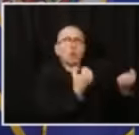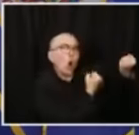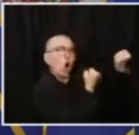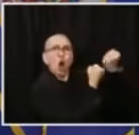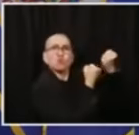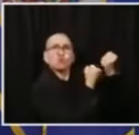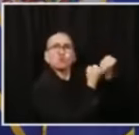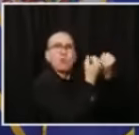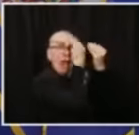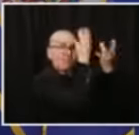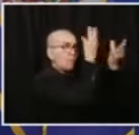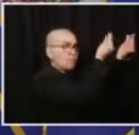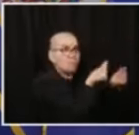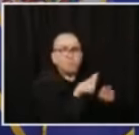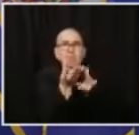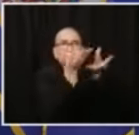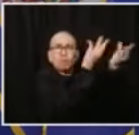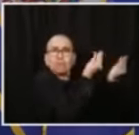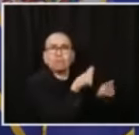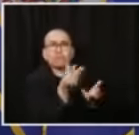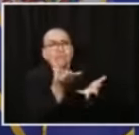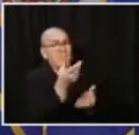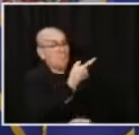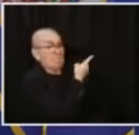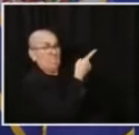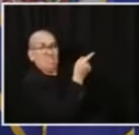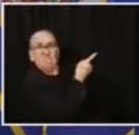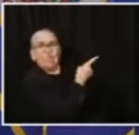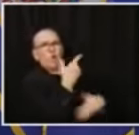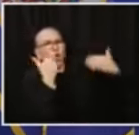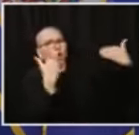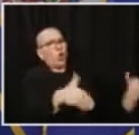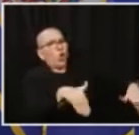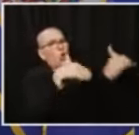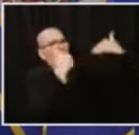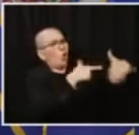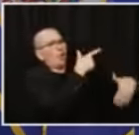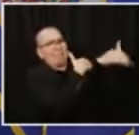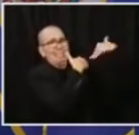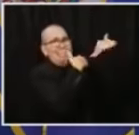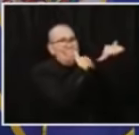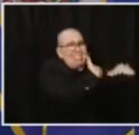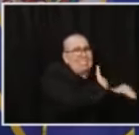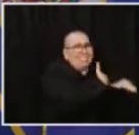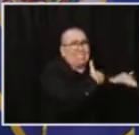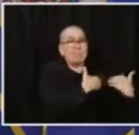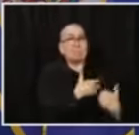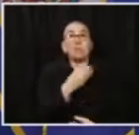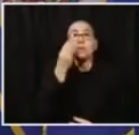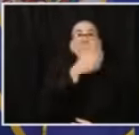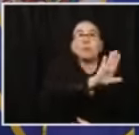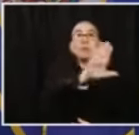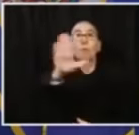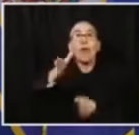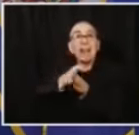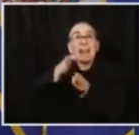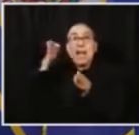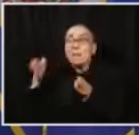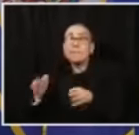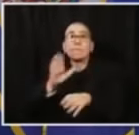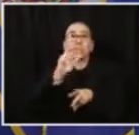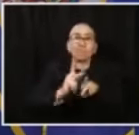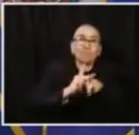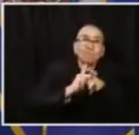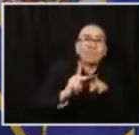together and that there's accountability to make sure it happens. But I can tell you, your neighbors and the professionals in this state have crafted the plan that